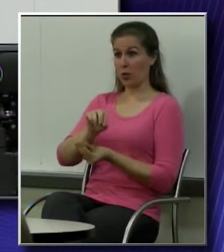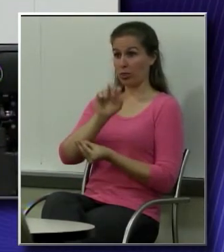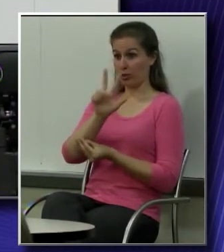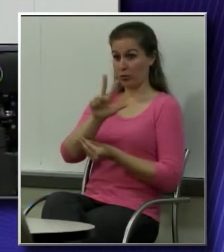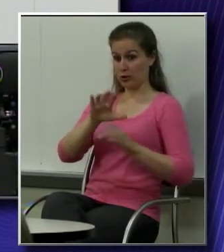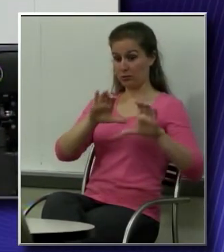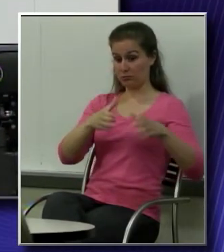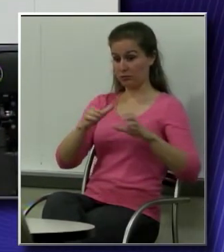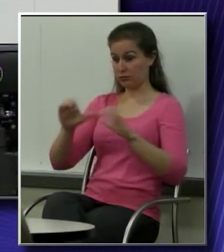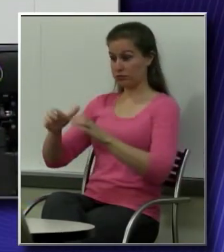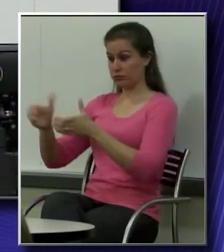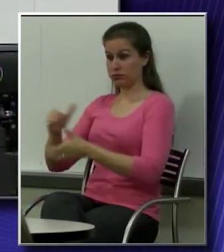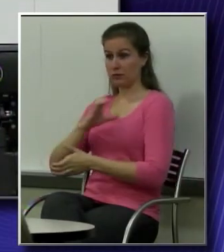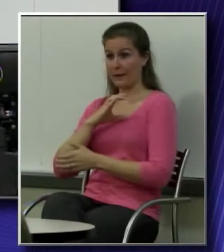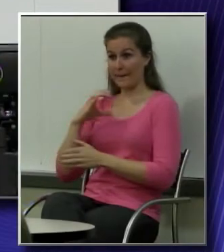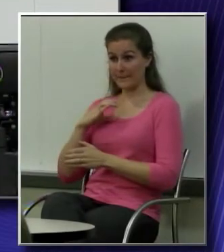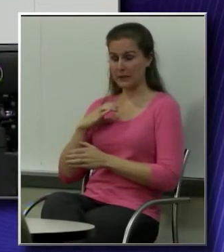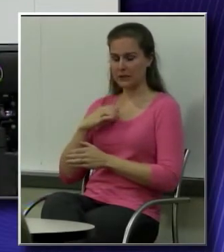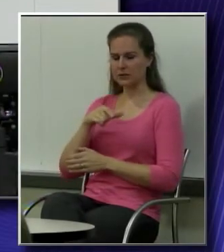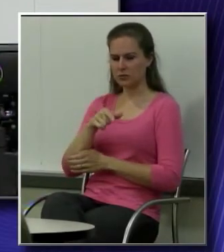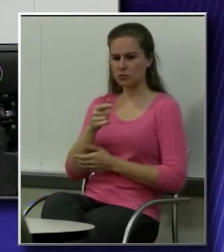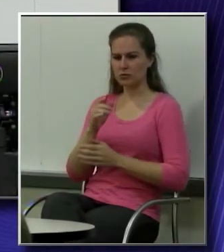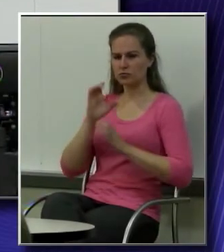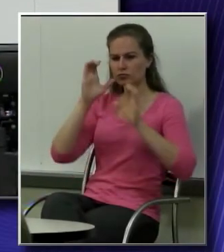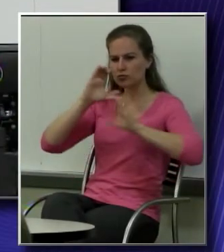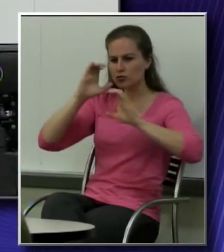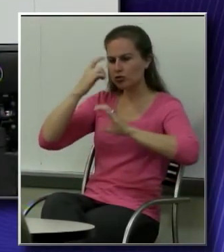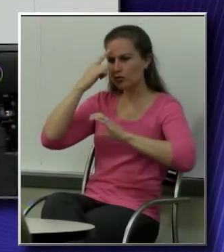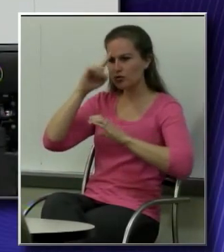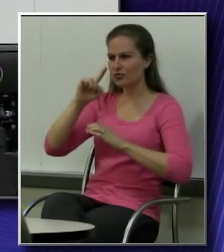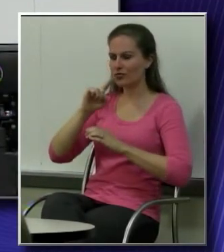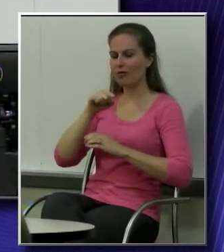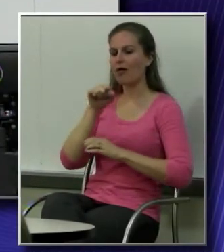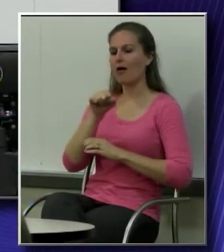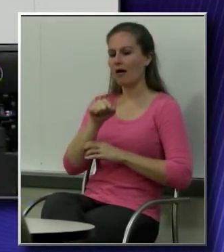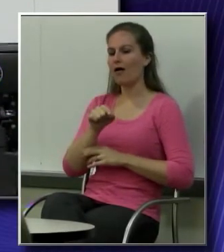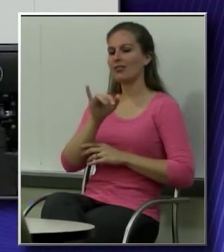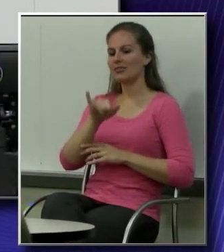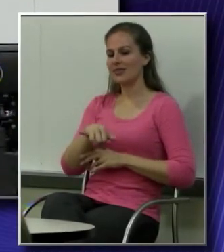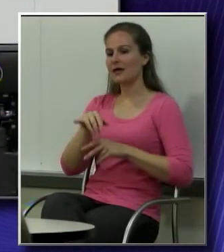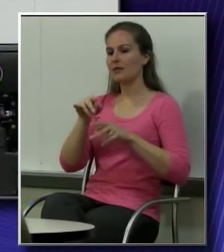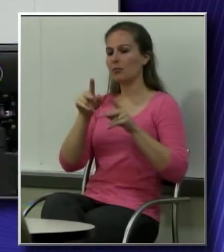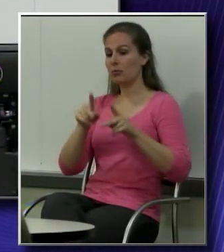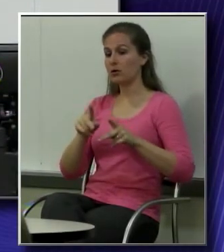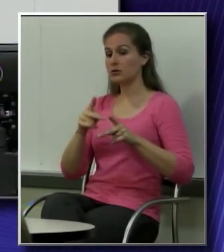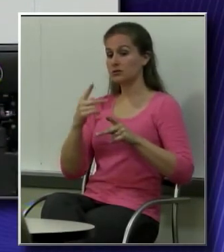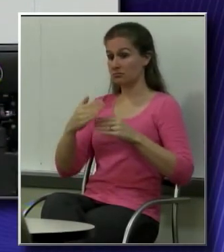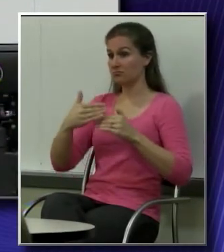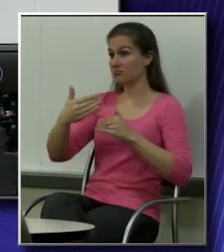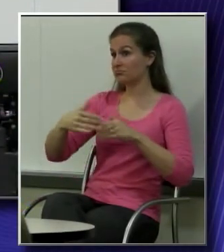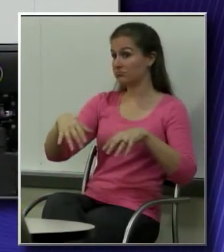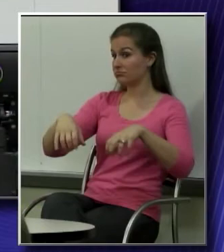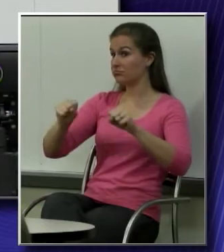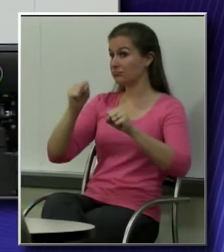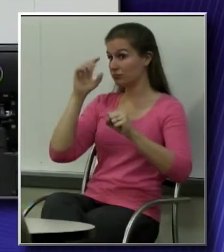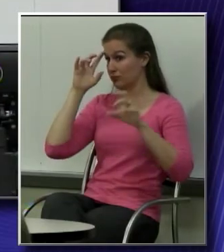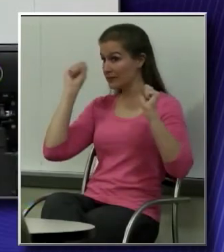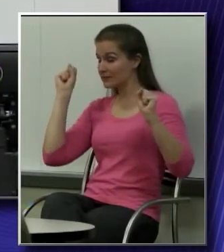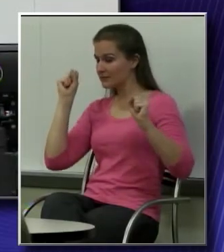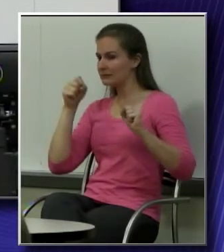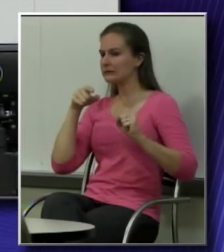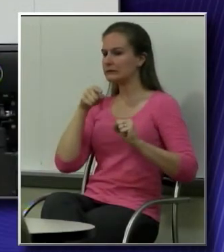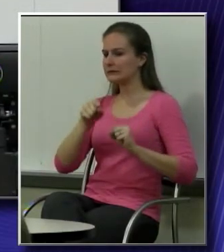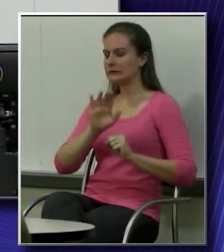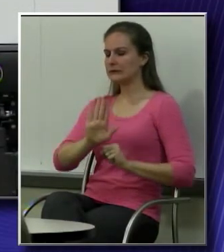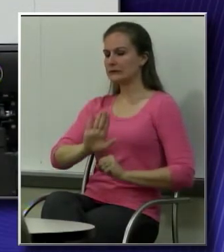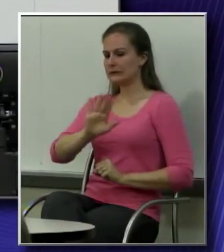search firm, define the essential skills and characteristics that we want to see in our next president,